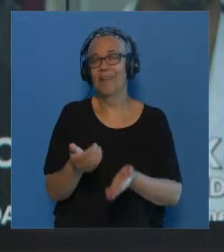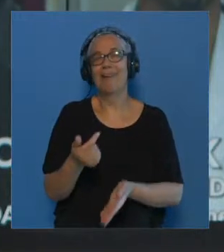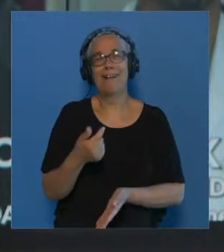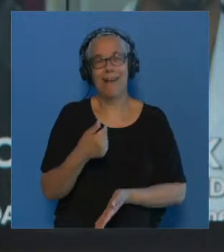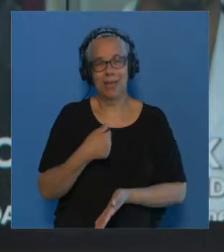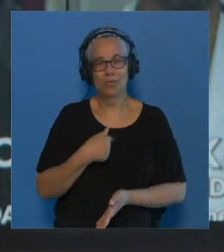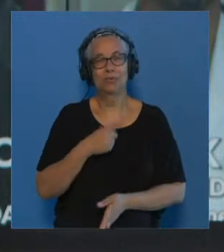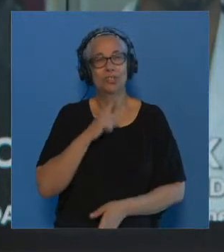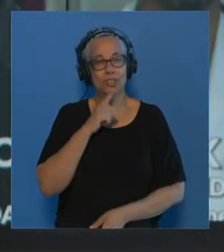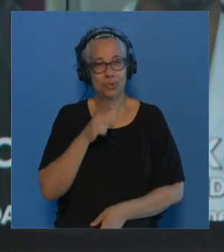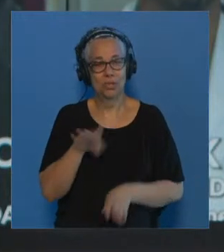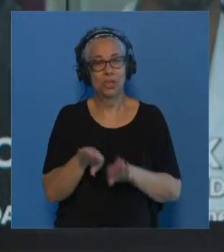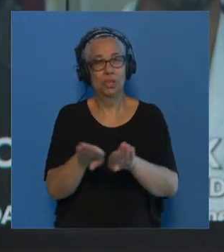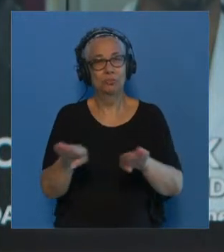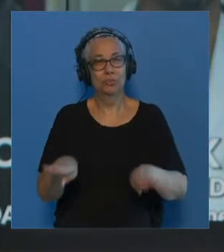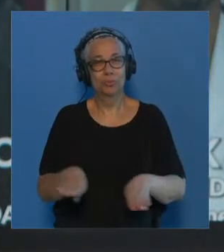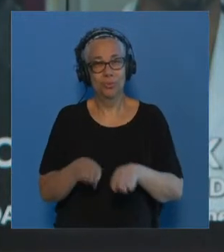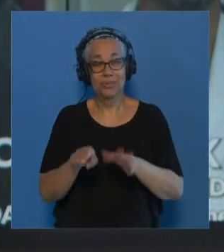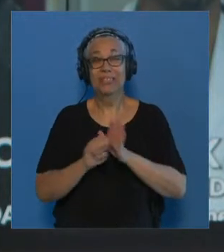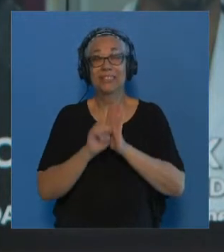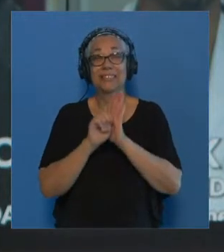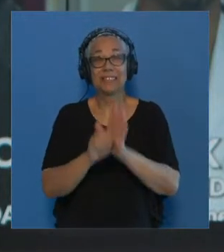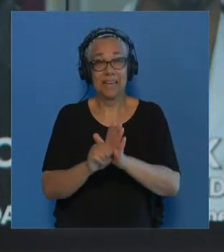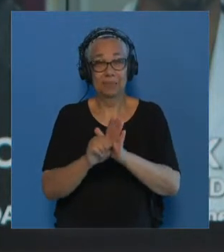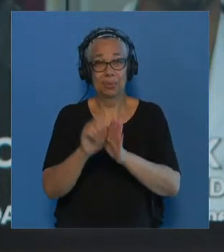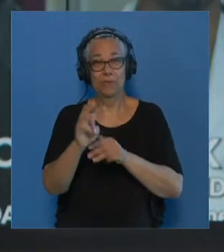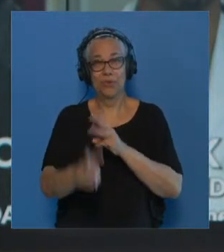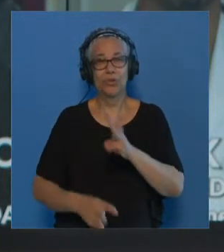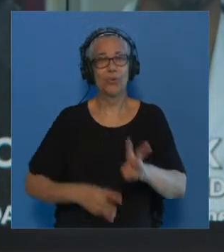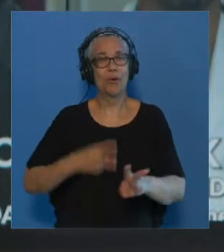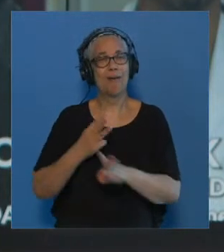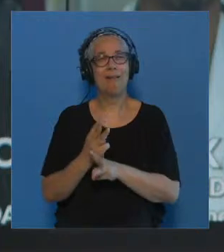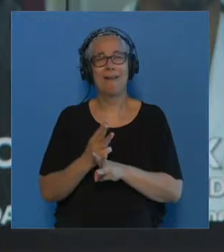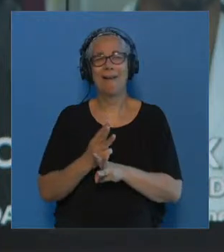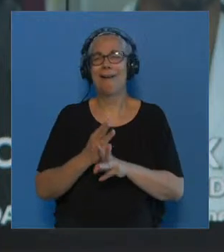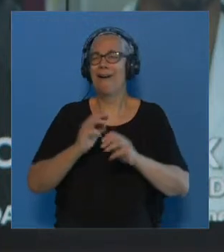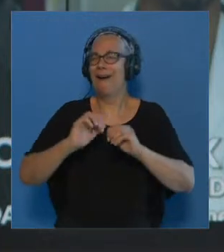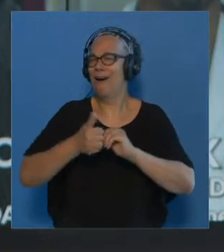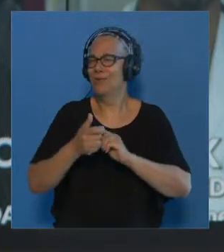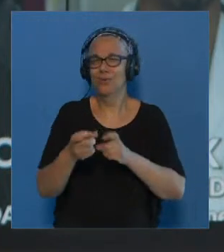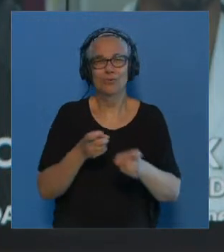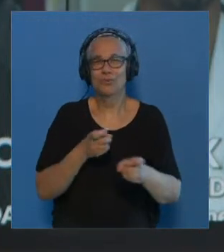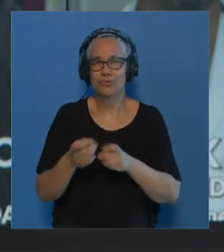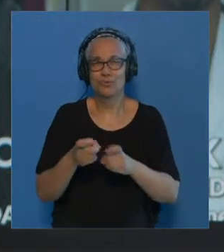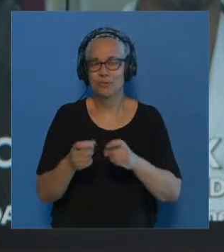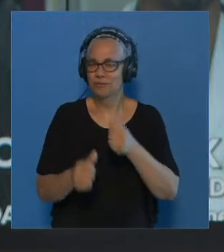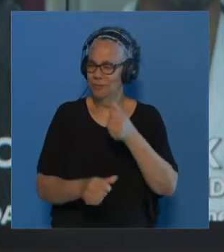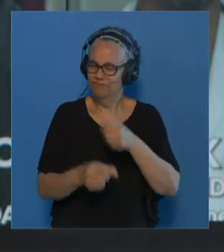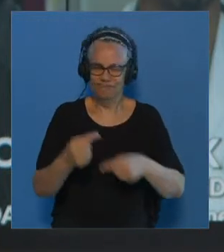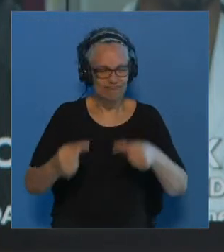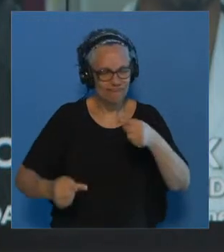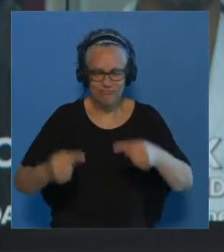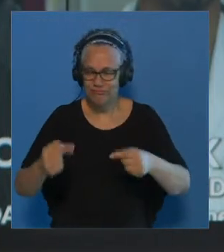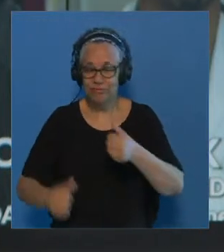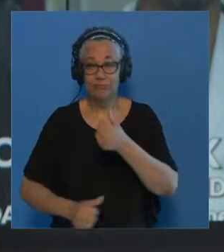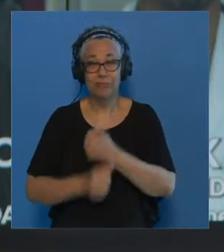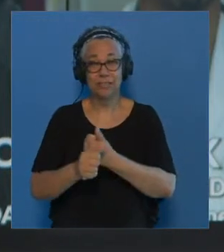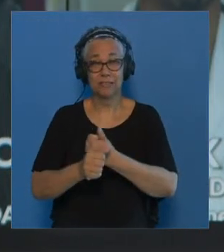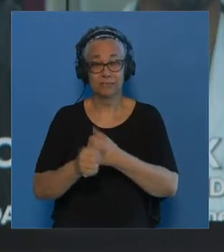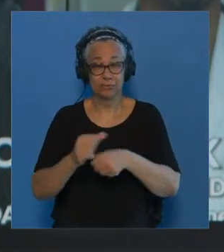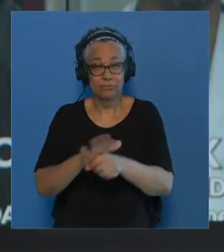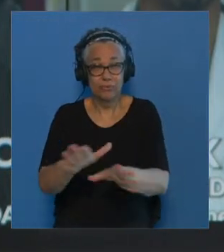that Bermuda remains an example to the world on how you can manage the various risks that this virus